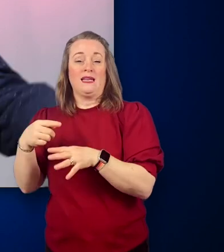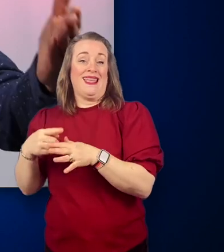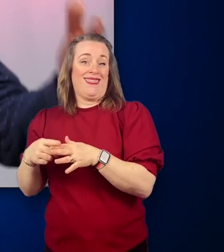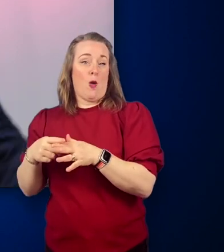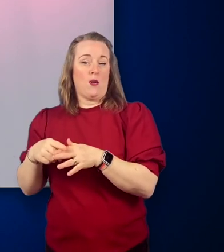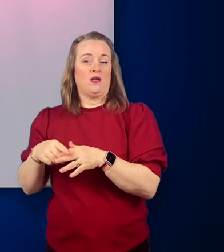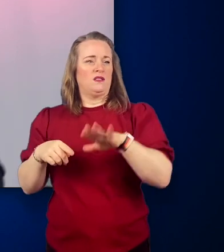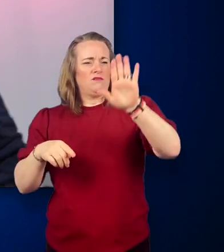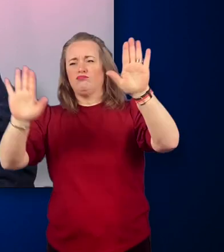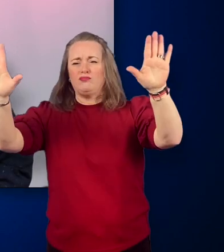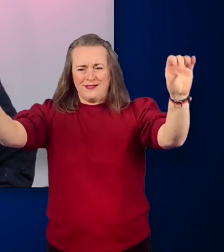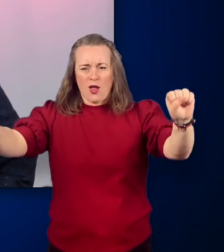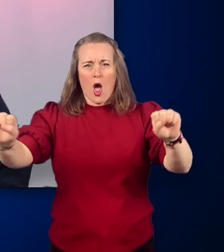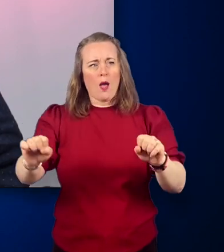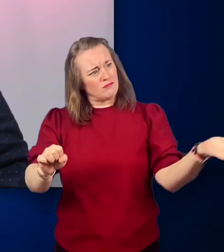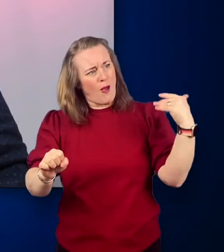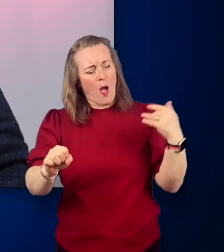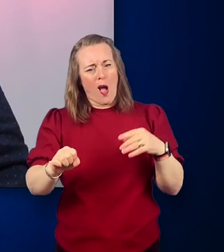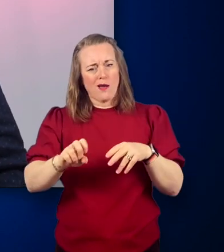What's to stop us now?"